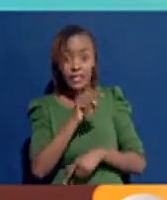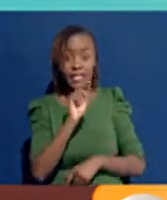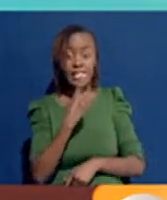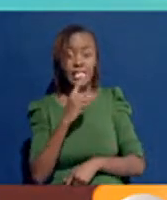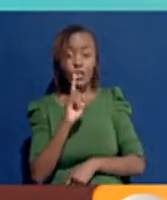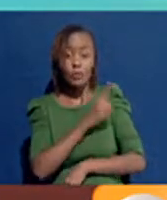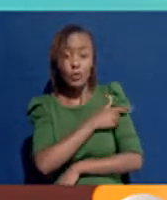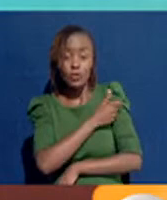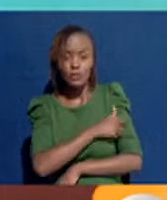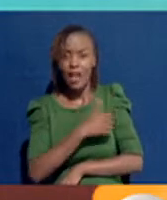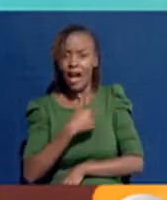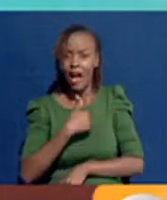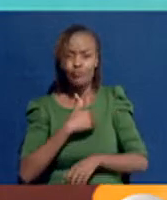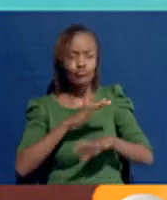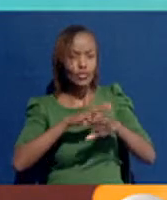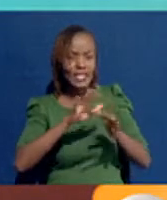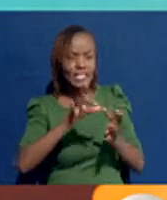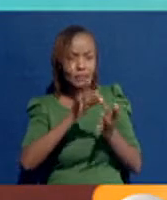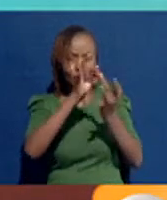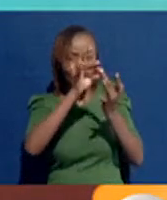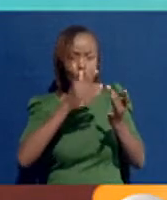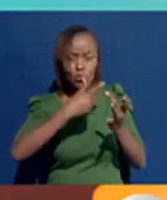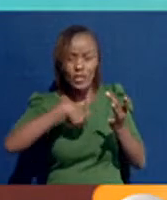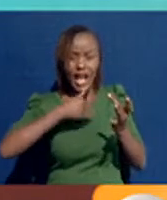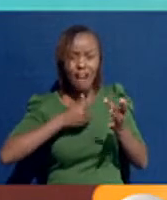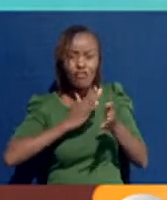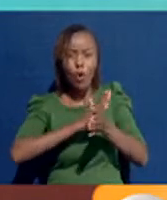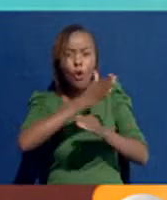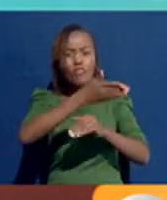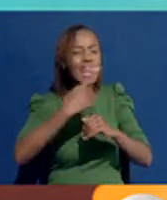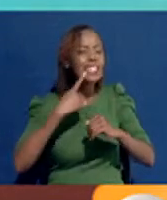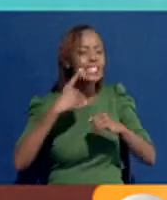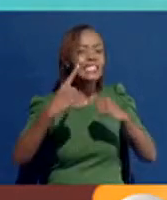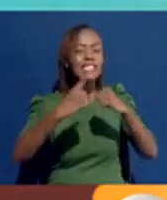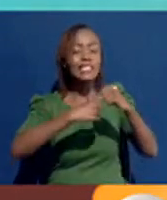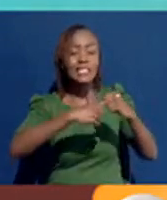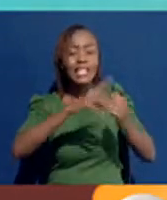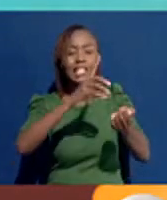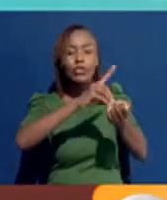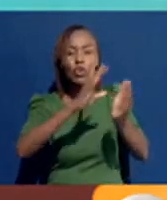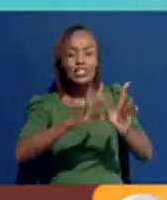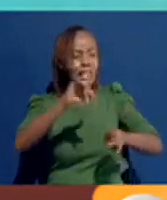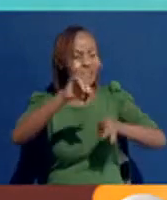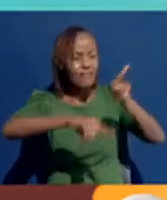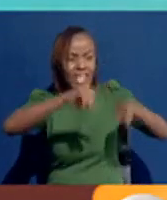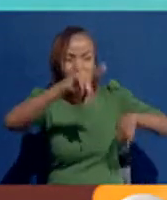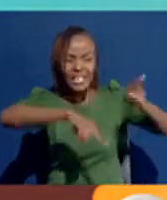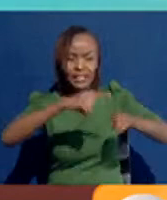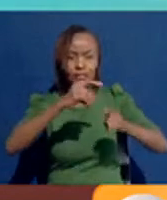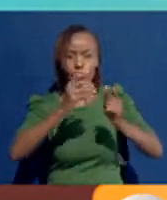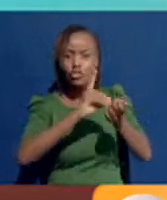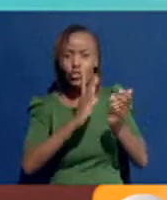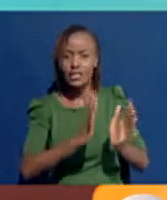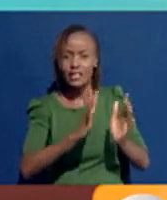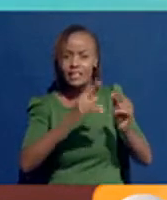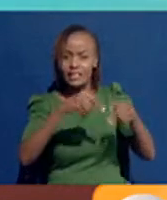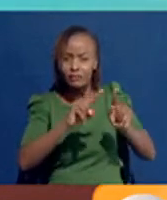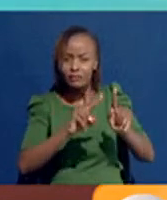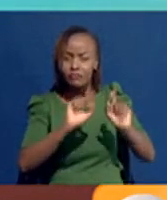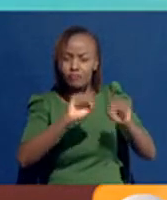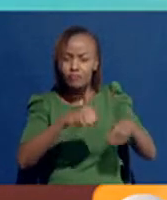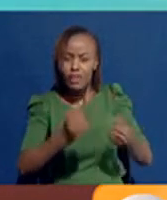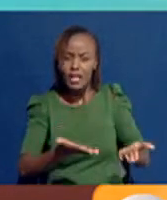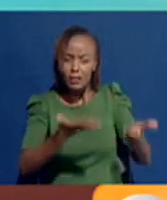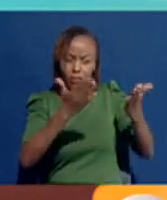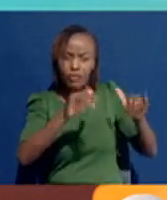multi-speciality. We are having over 600 multi-speciality doctors there, working. How do we utilize this? How do they contribute to